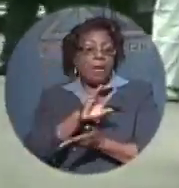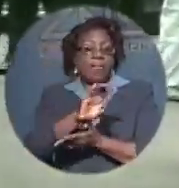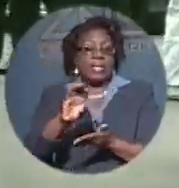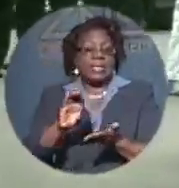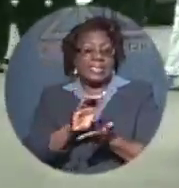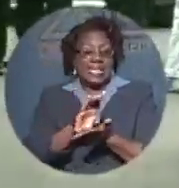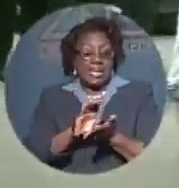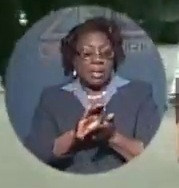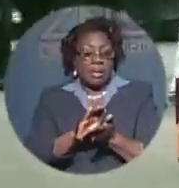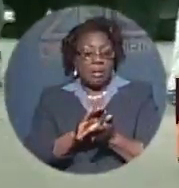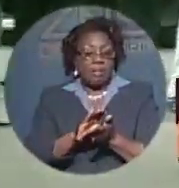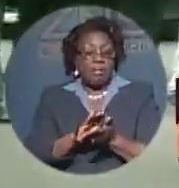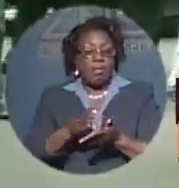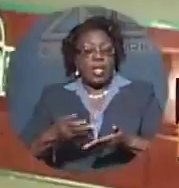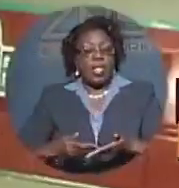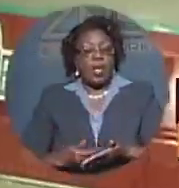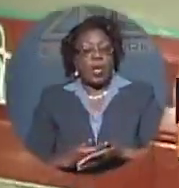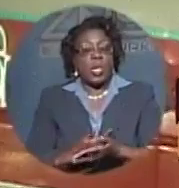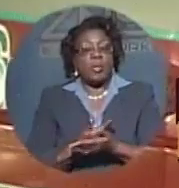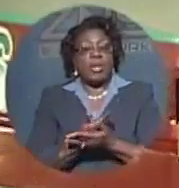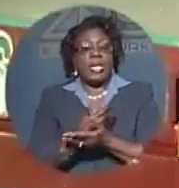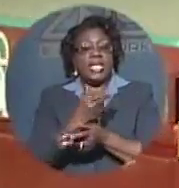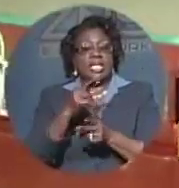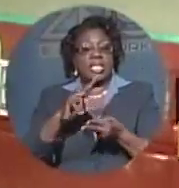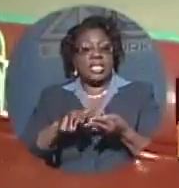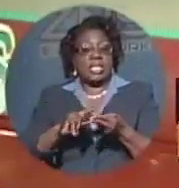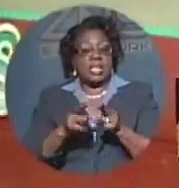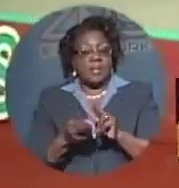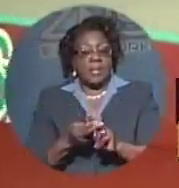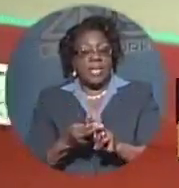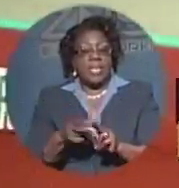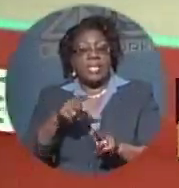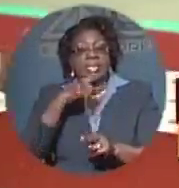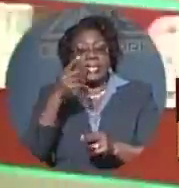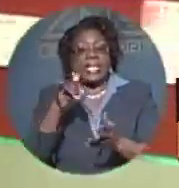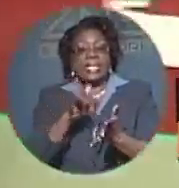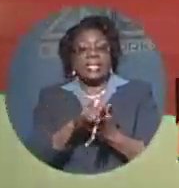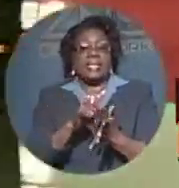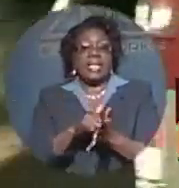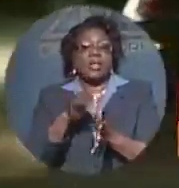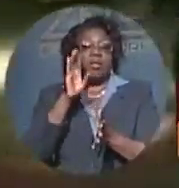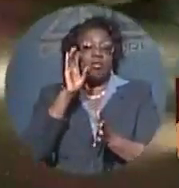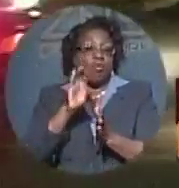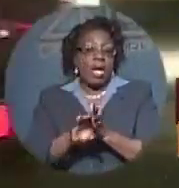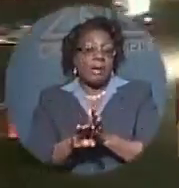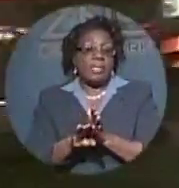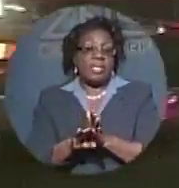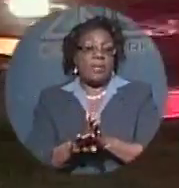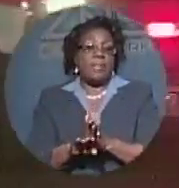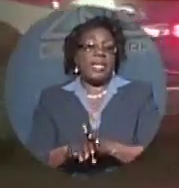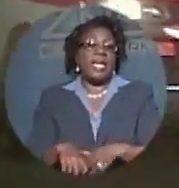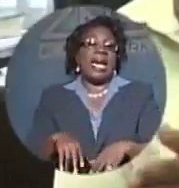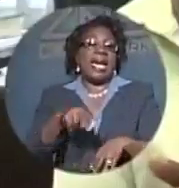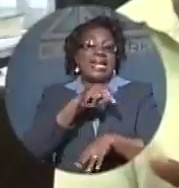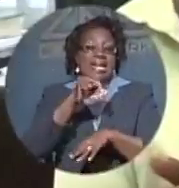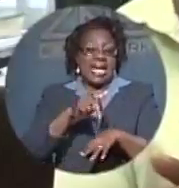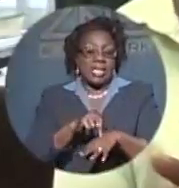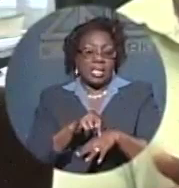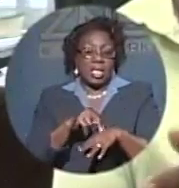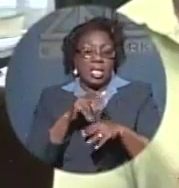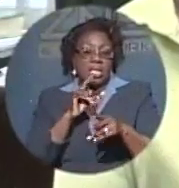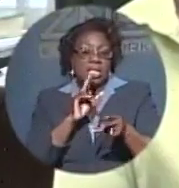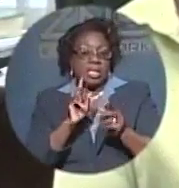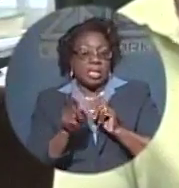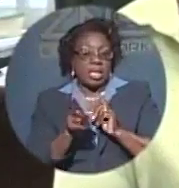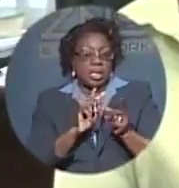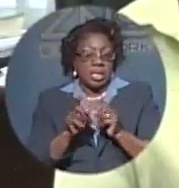psychologist Dr. Wayne Thompson agrees, though, that the crime issue should be a mandatory national discussion. But he says before the country can move forward, we must